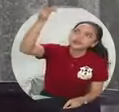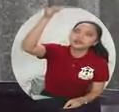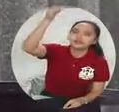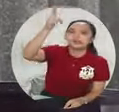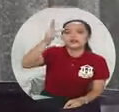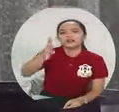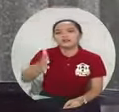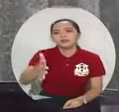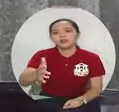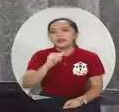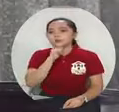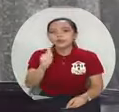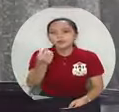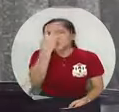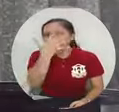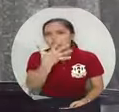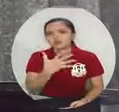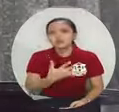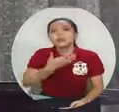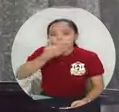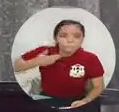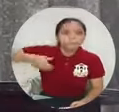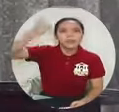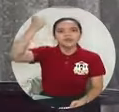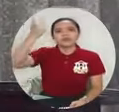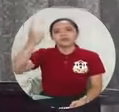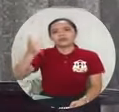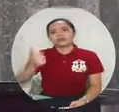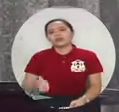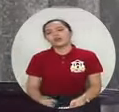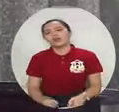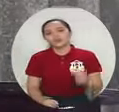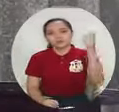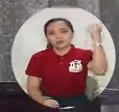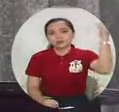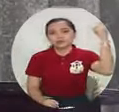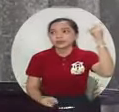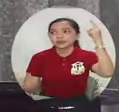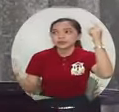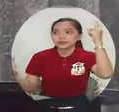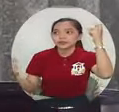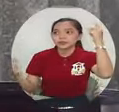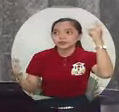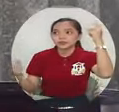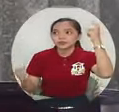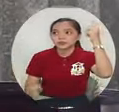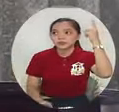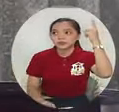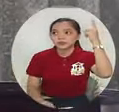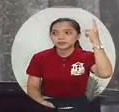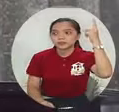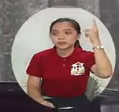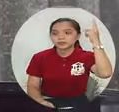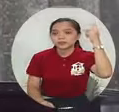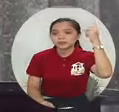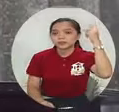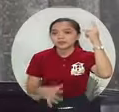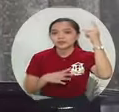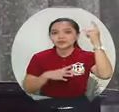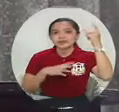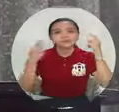symbolizes, it typified the coming Savior as being the Lamb of God that will take away